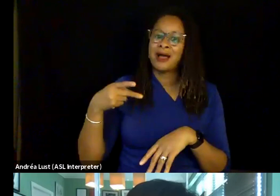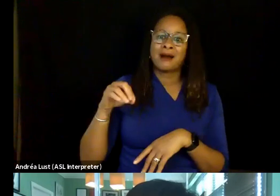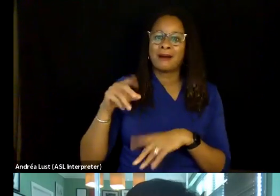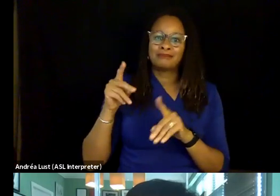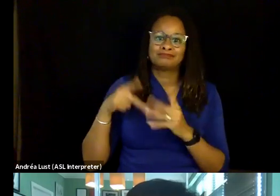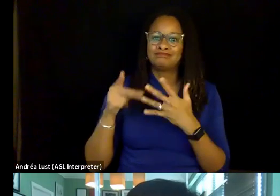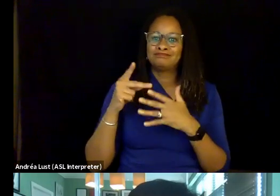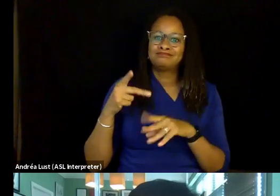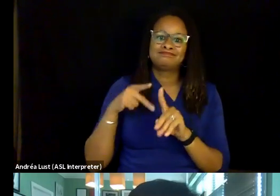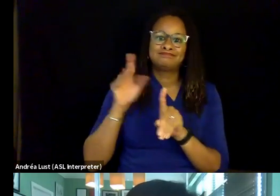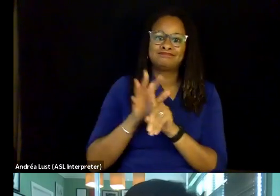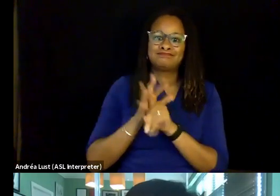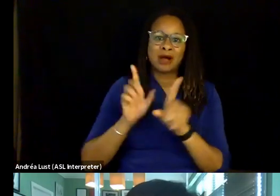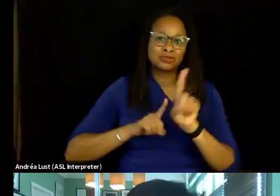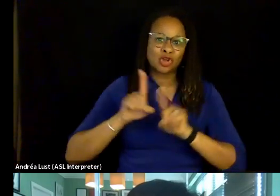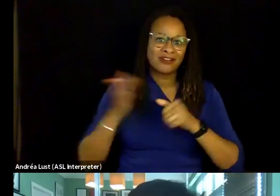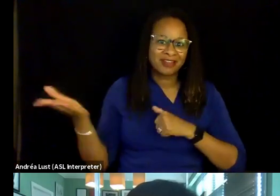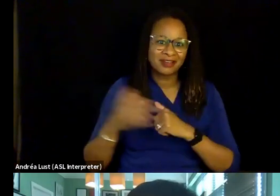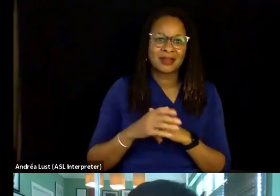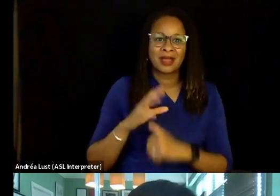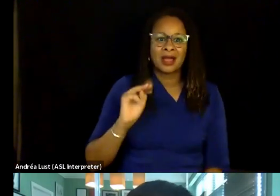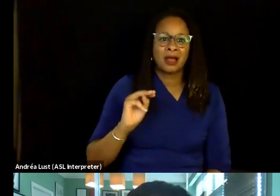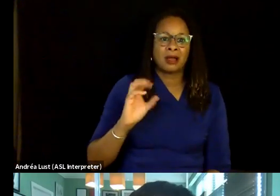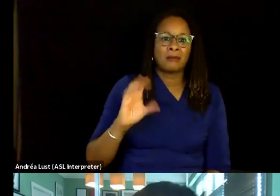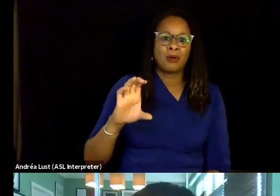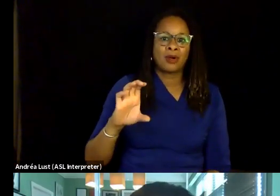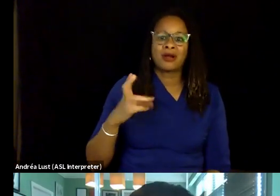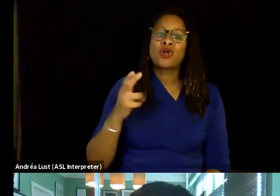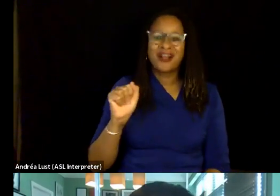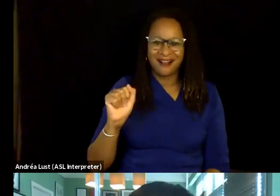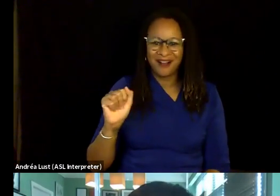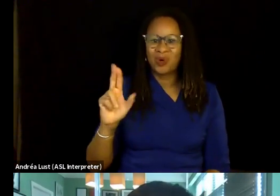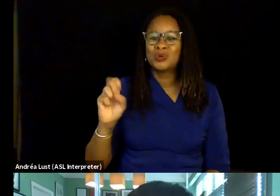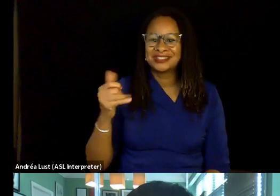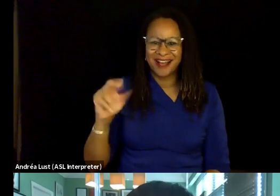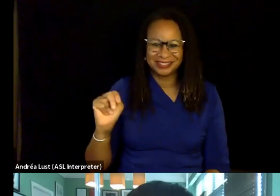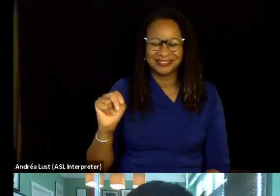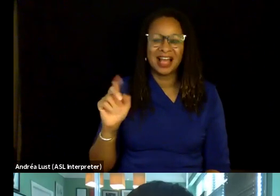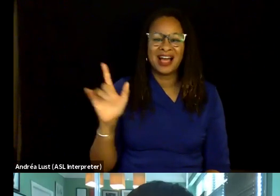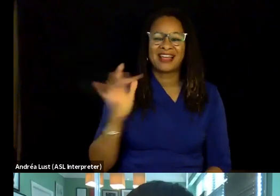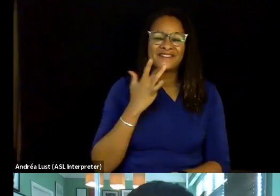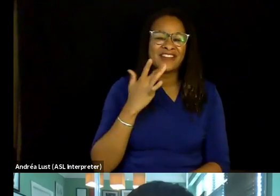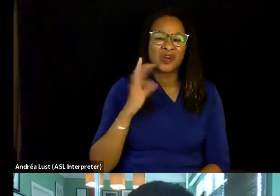relationships worked in this case. So it's Mocha Uzon, like the flavor, Mocha.